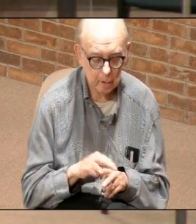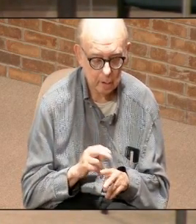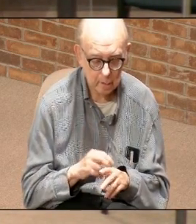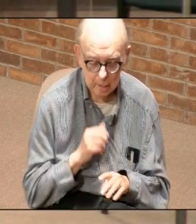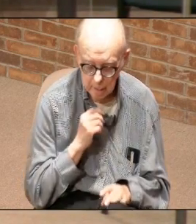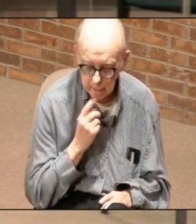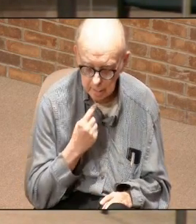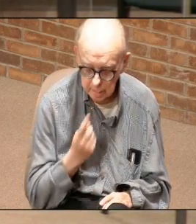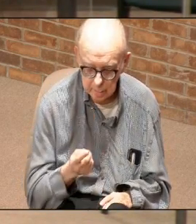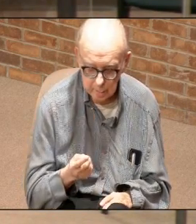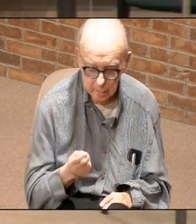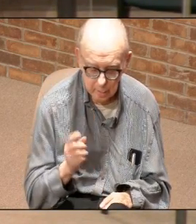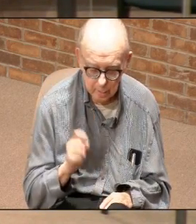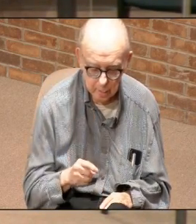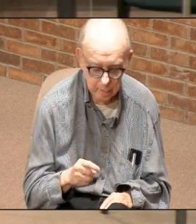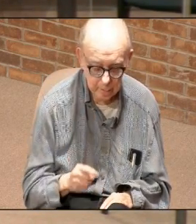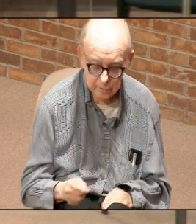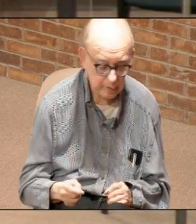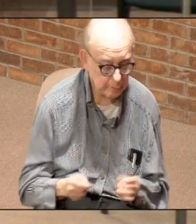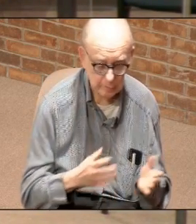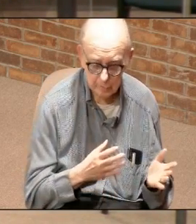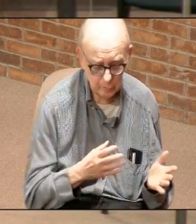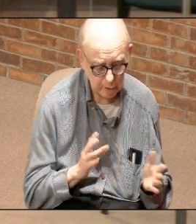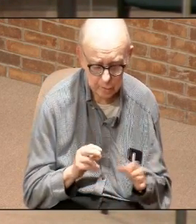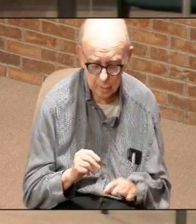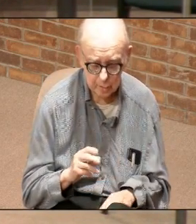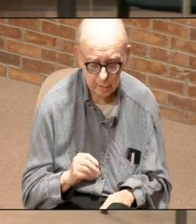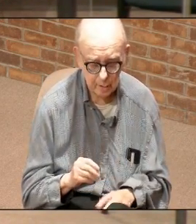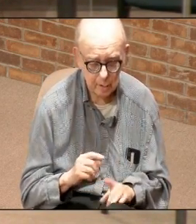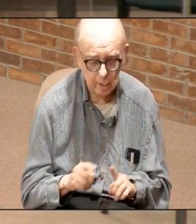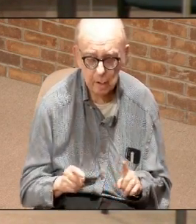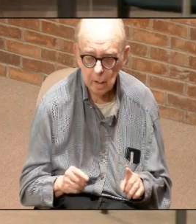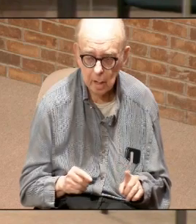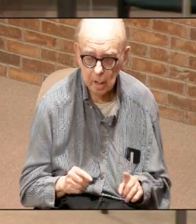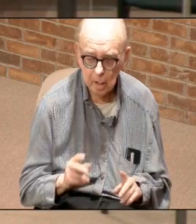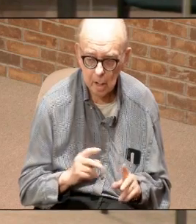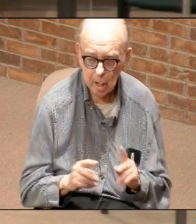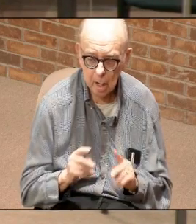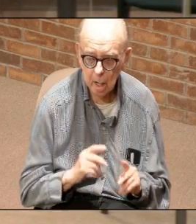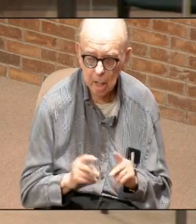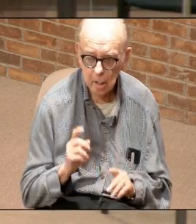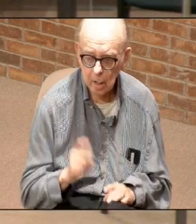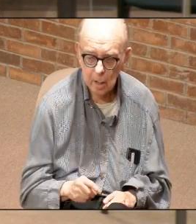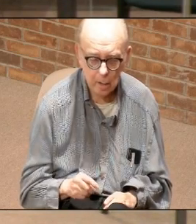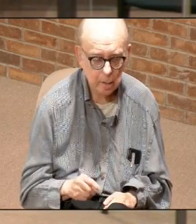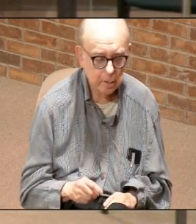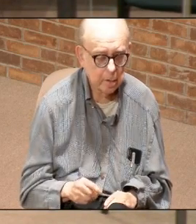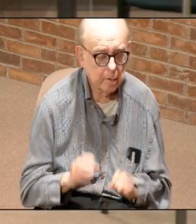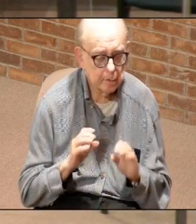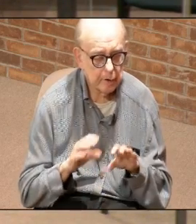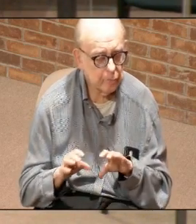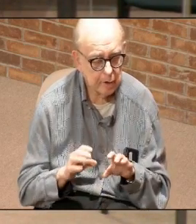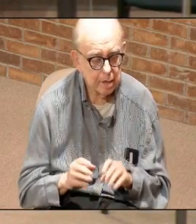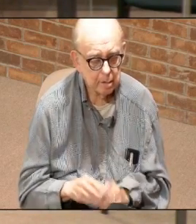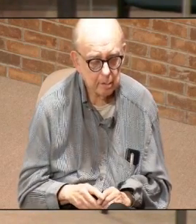not saying that they should be put away, but people need to be